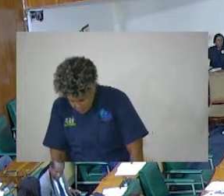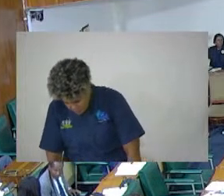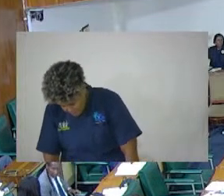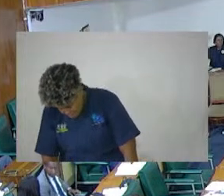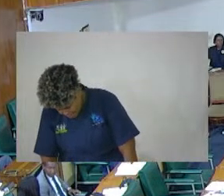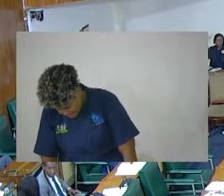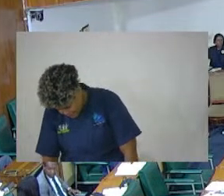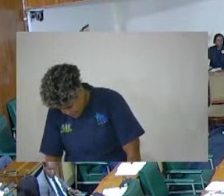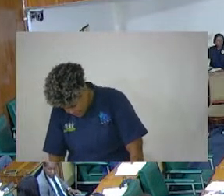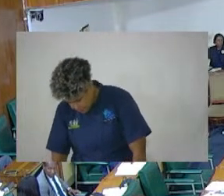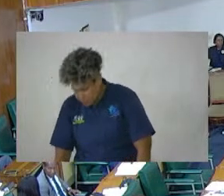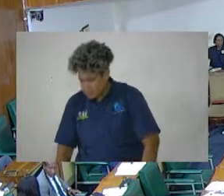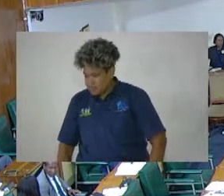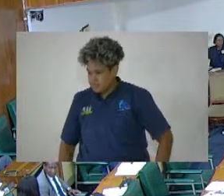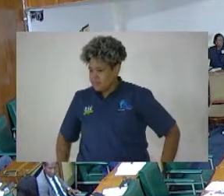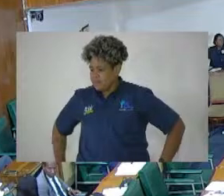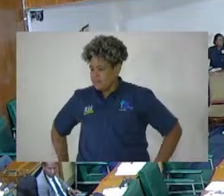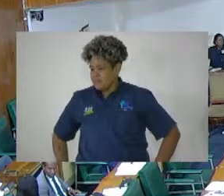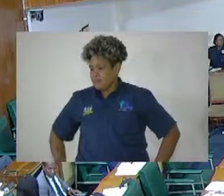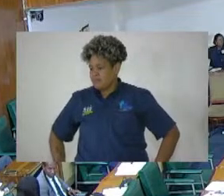Huh?